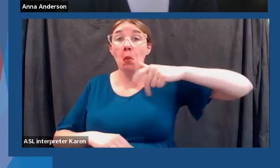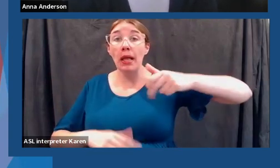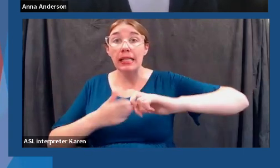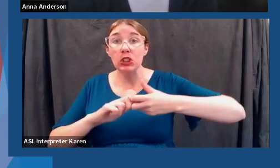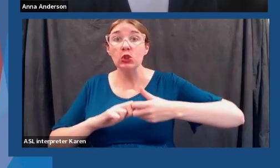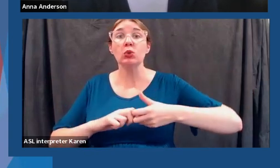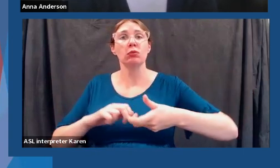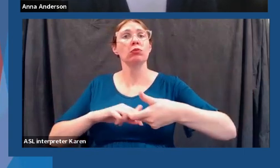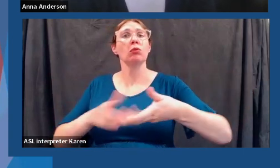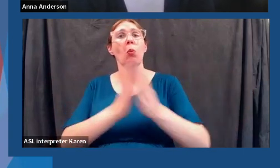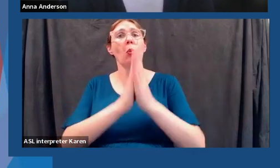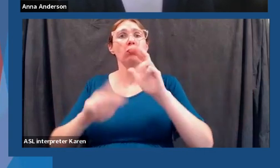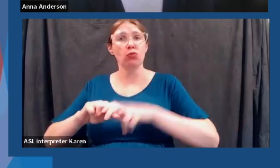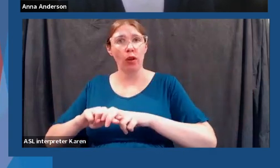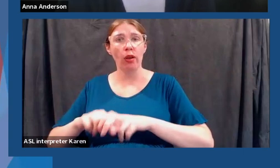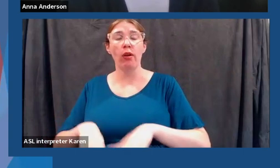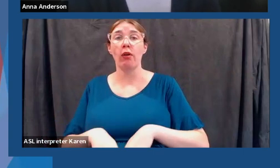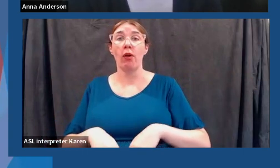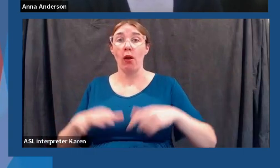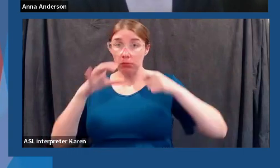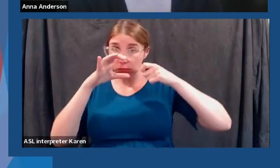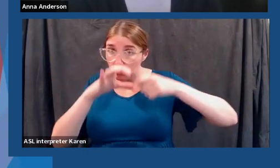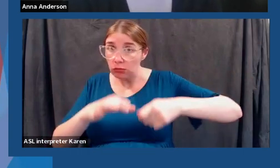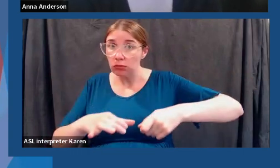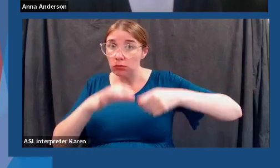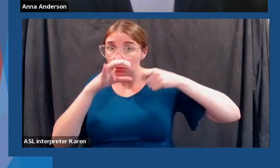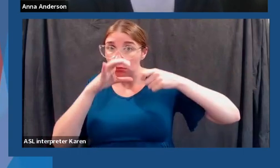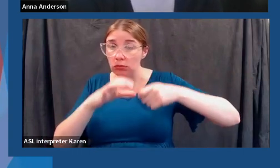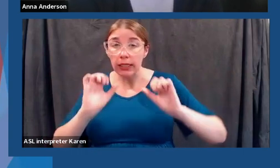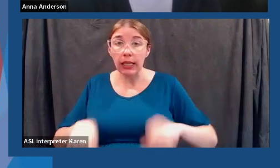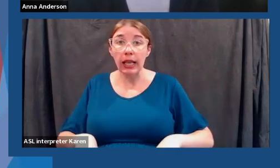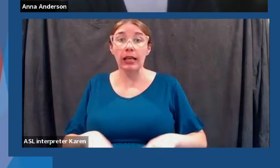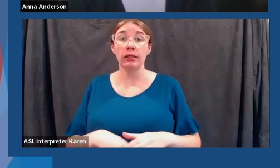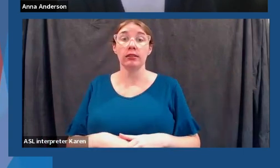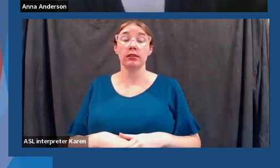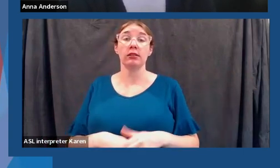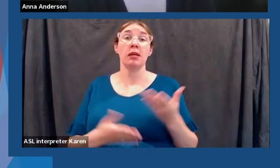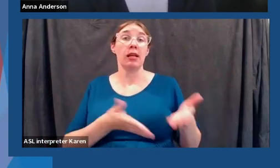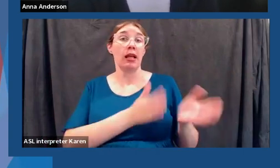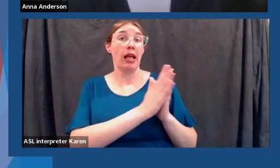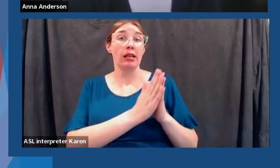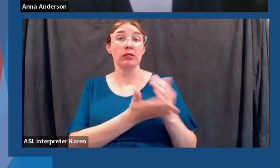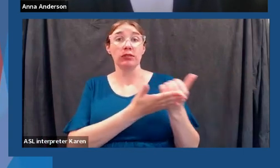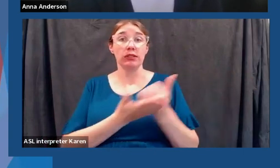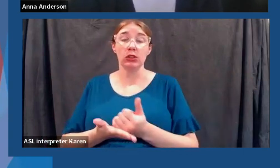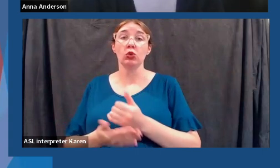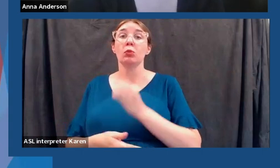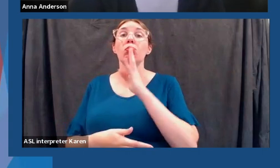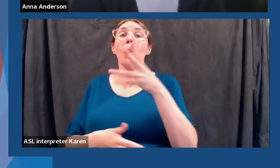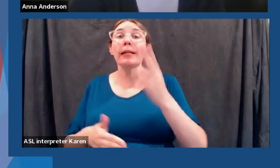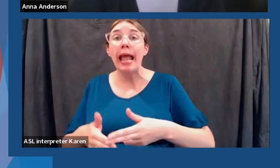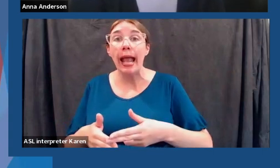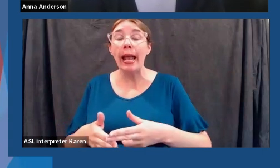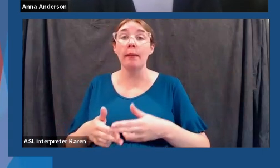magnifying glass, somebody can assist people with saying their name and address if you have a verbal disability of